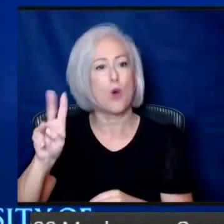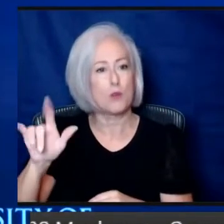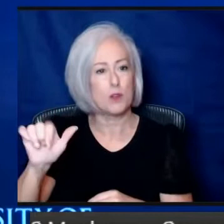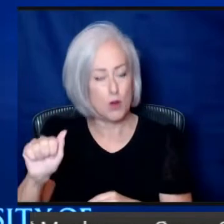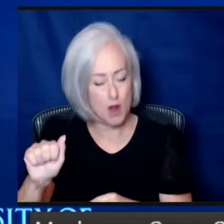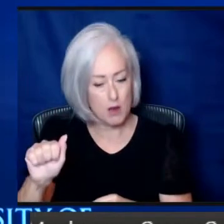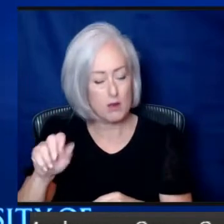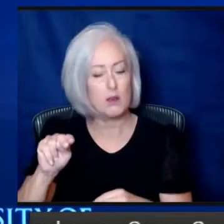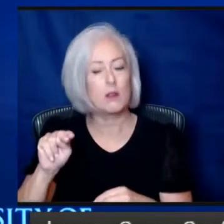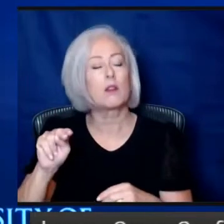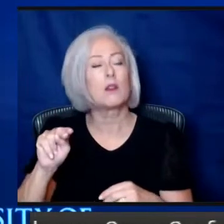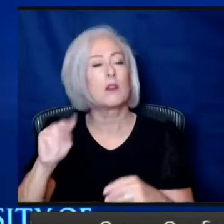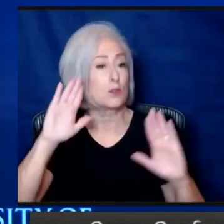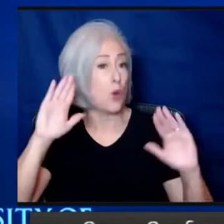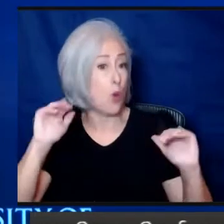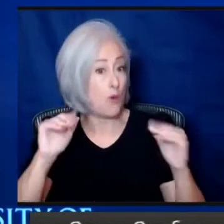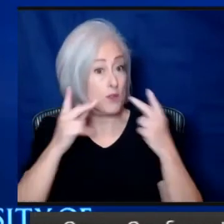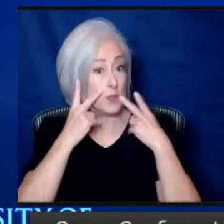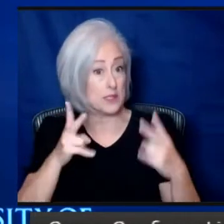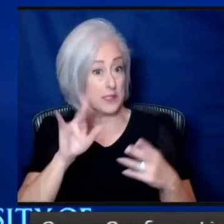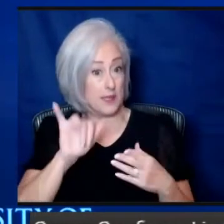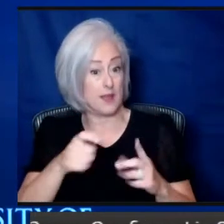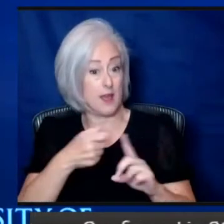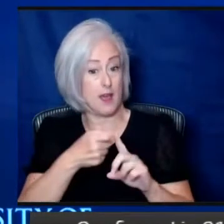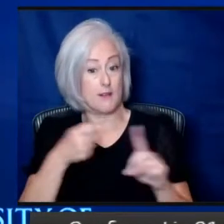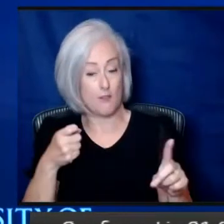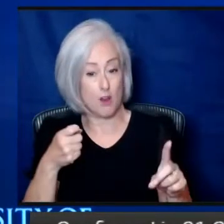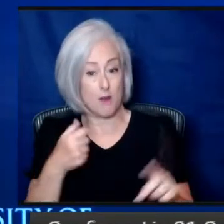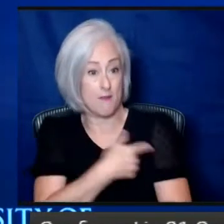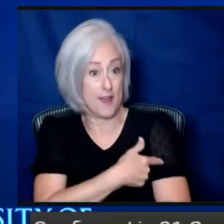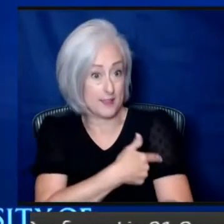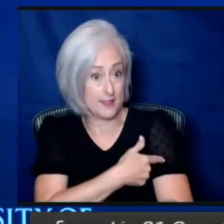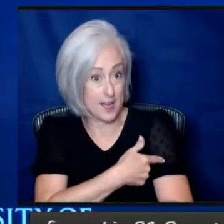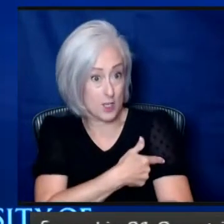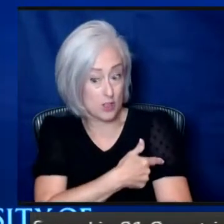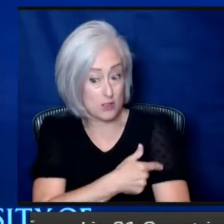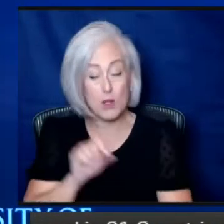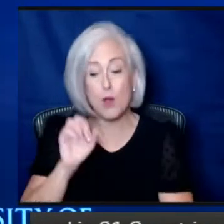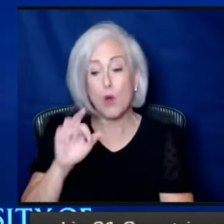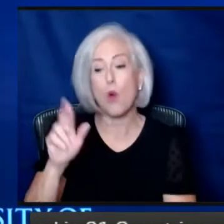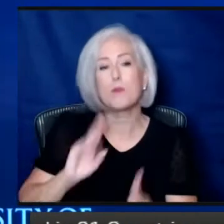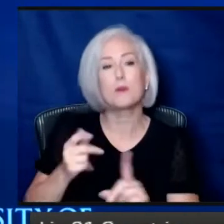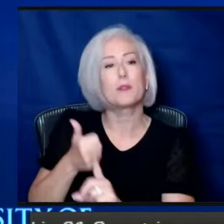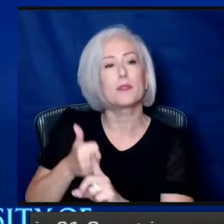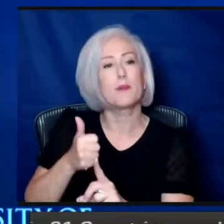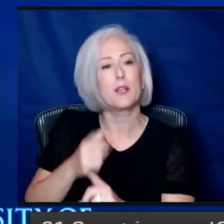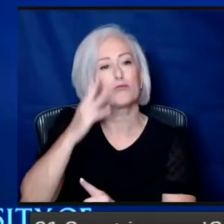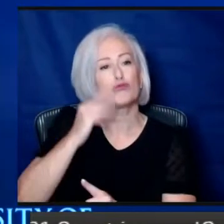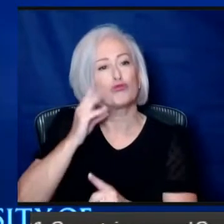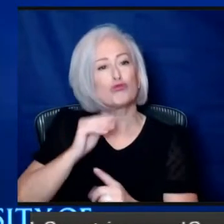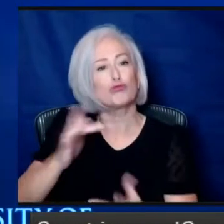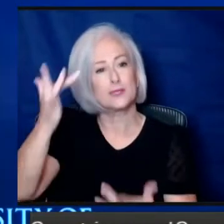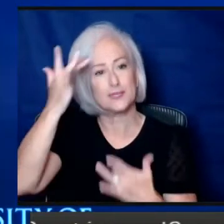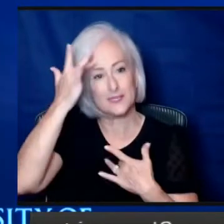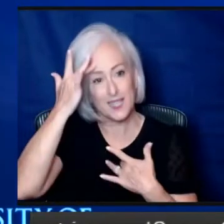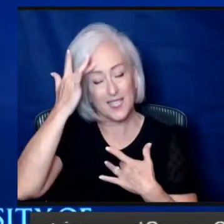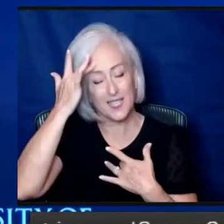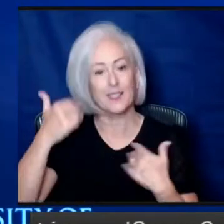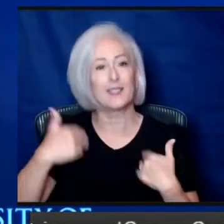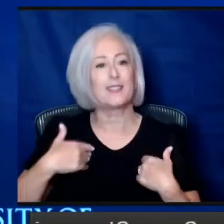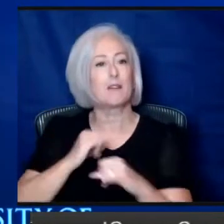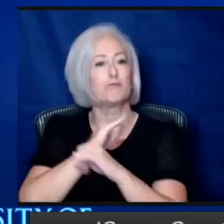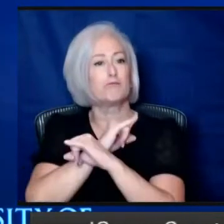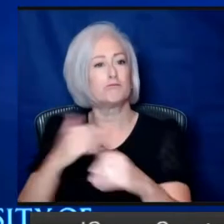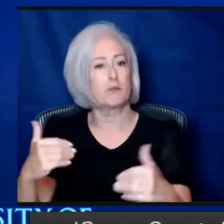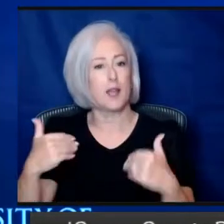and reinfection, is going to help keep people out of the hospital. But also don't forget, we have the early testing and then early Paxlovid as